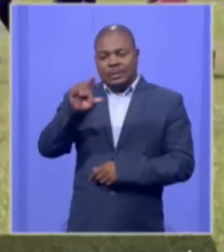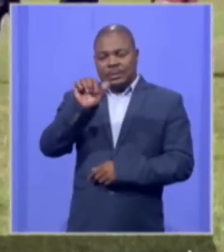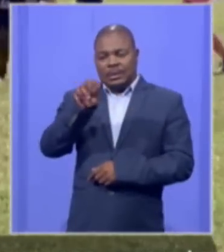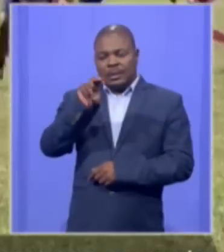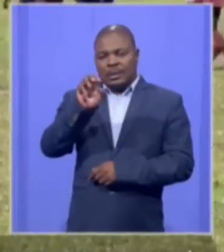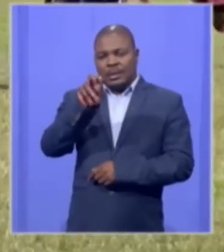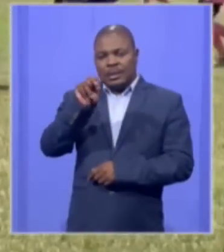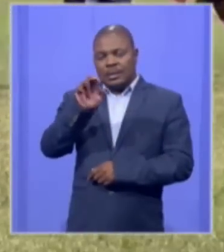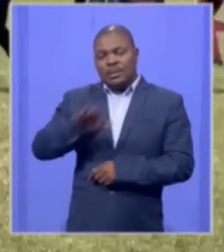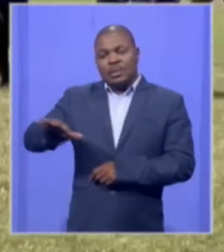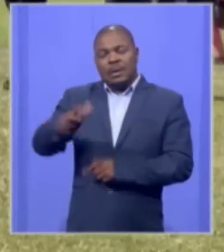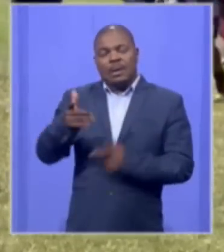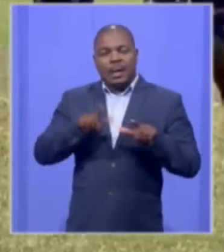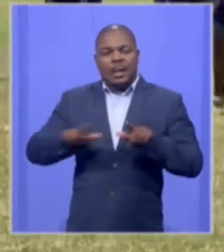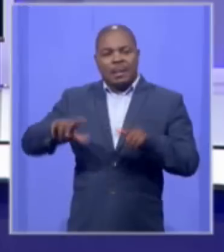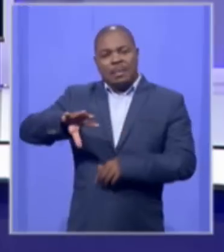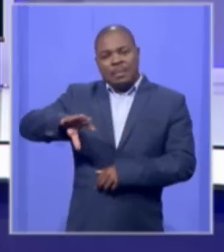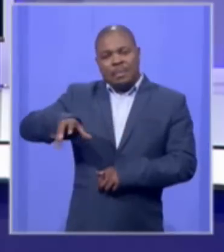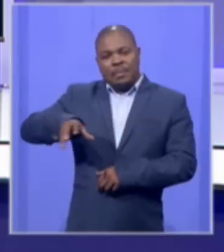provinceng ya Limpopo.